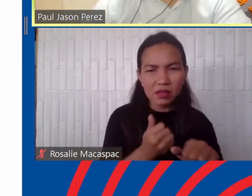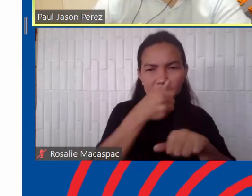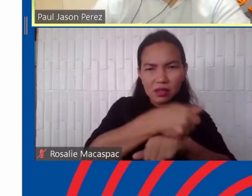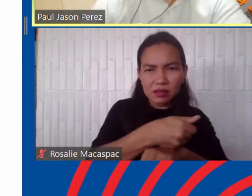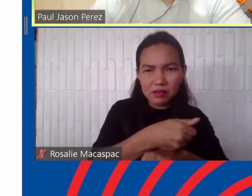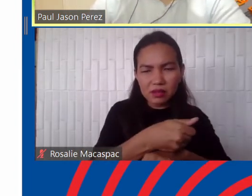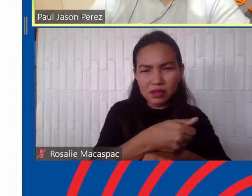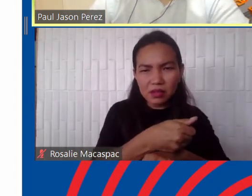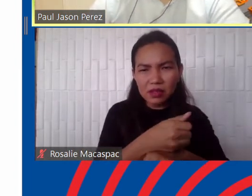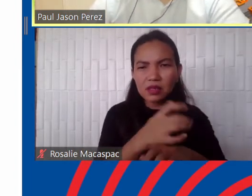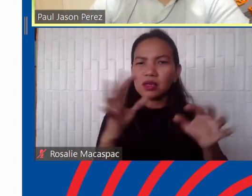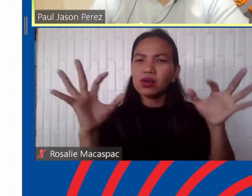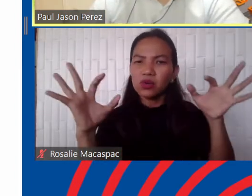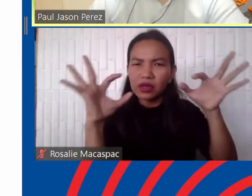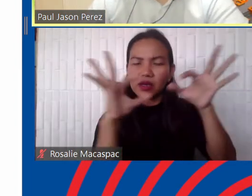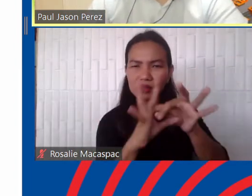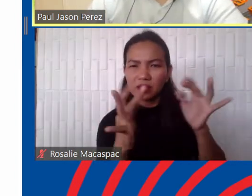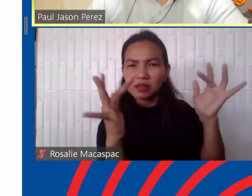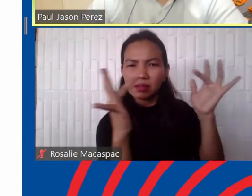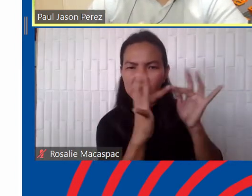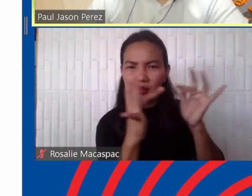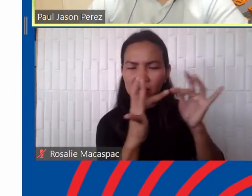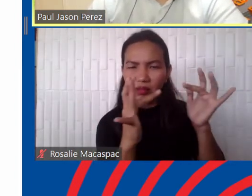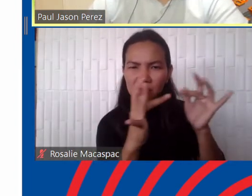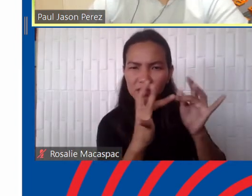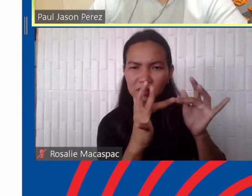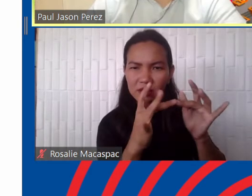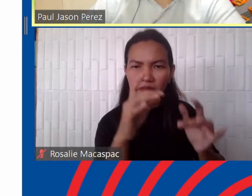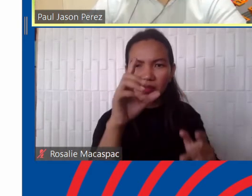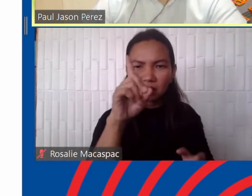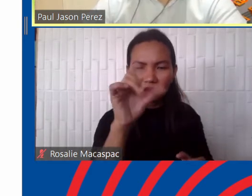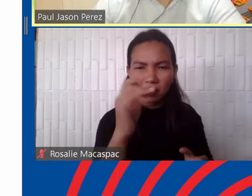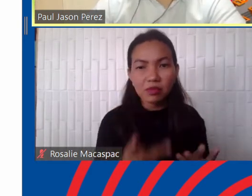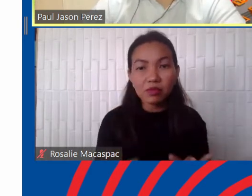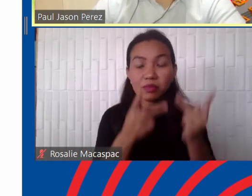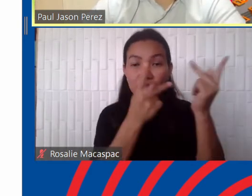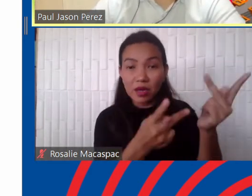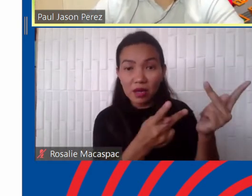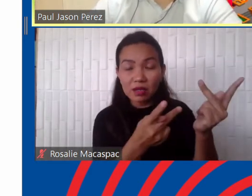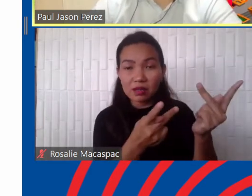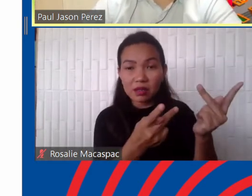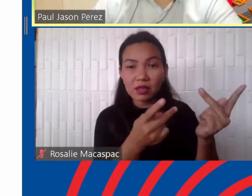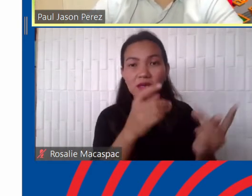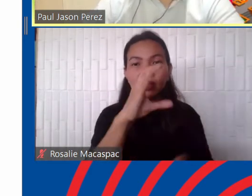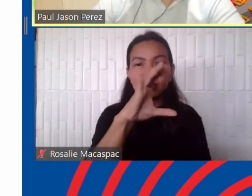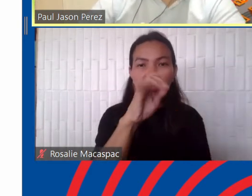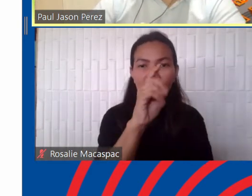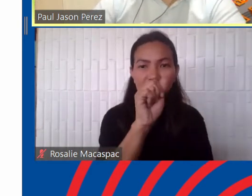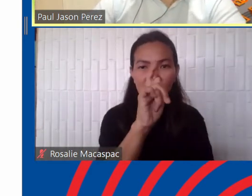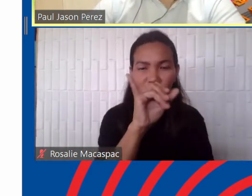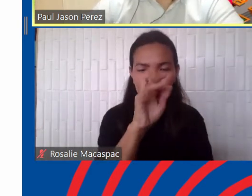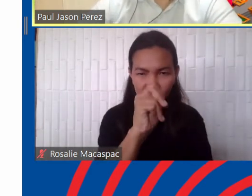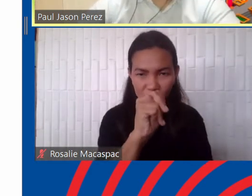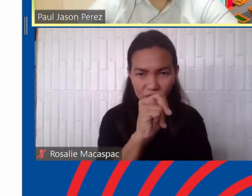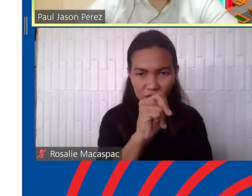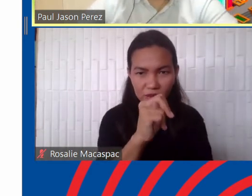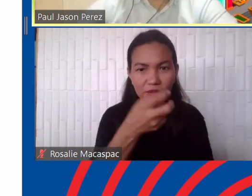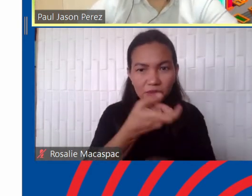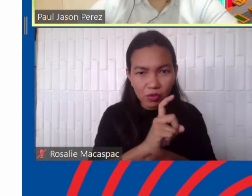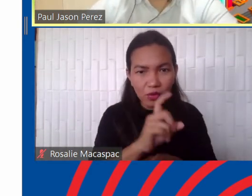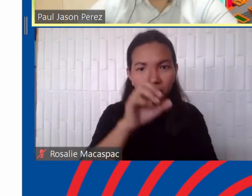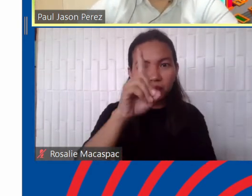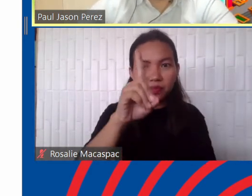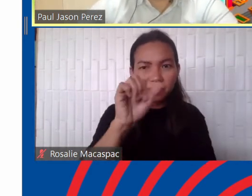my team. And please provide the proper citation for that data set. No? So what you need to